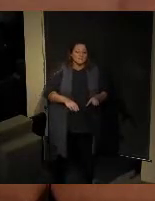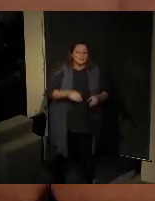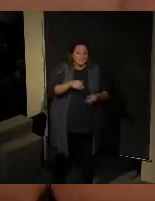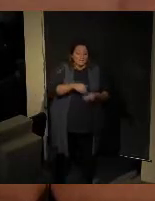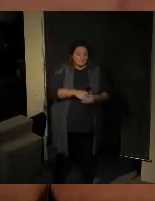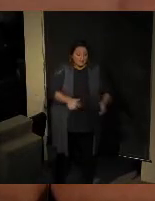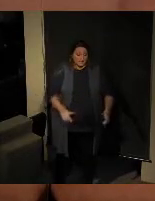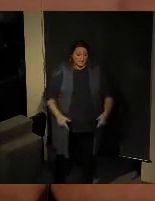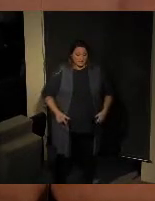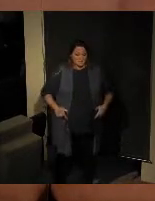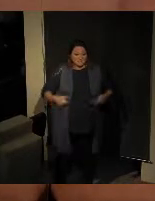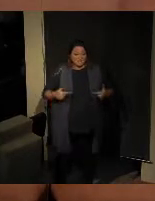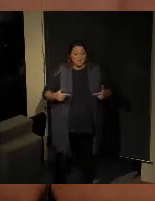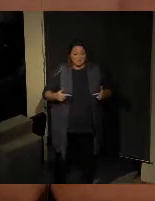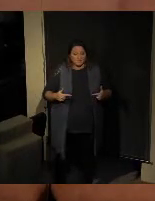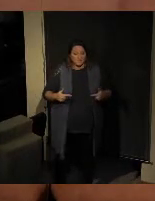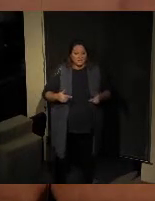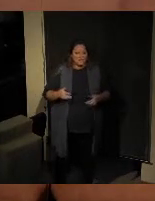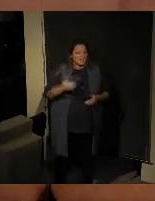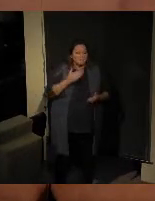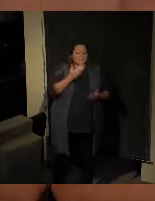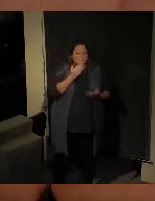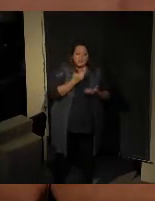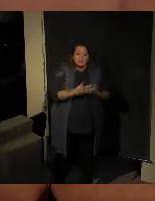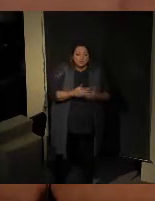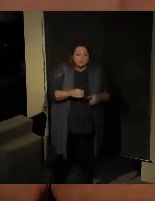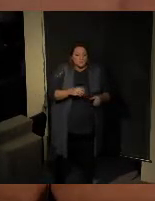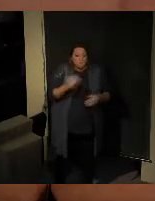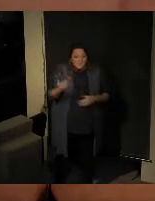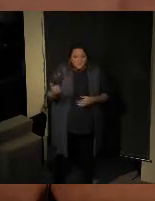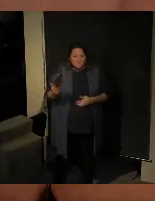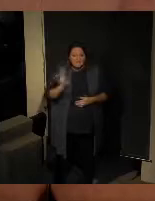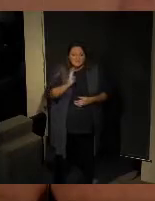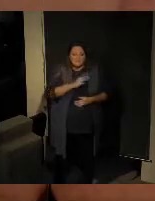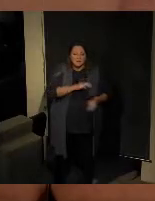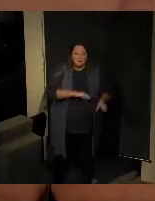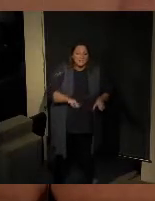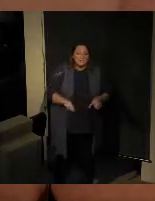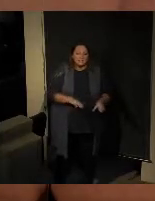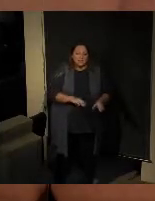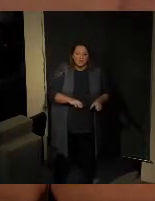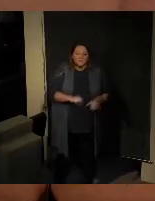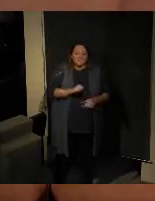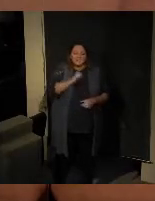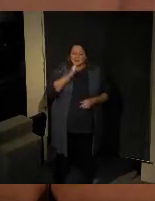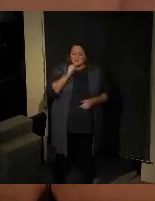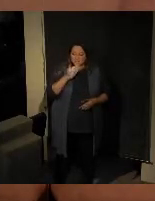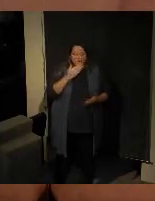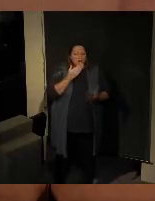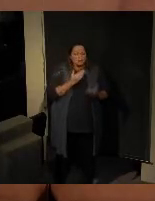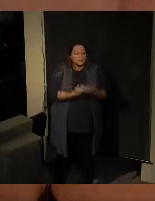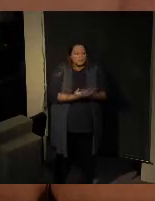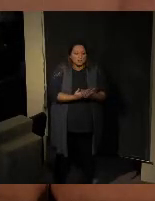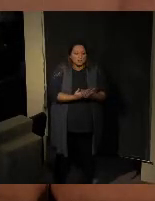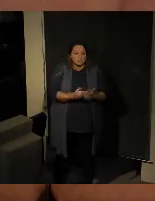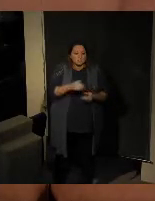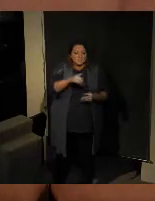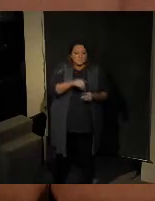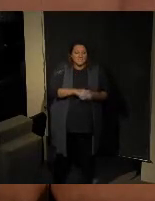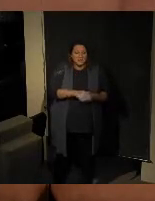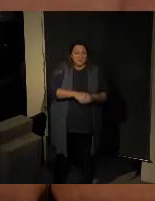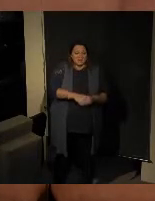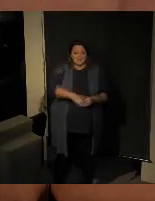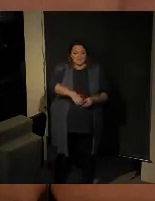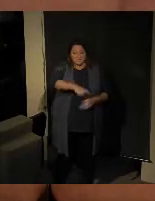done, but I knew that all my righteousness was as filthy rags in his sight. And I thought of the words